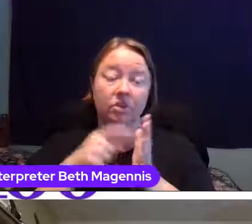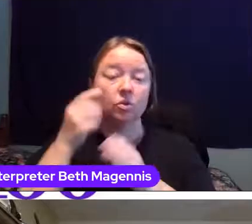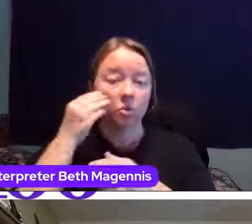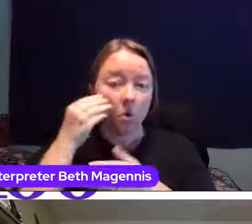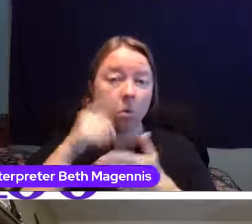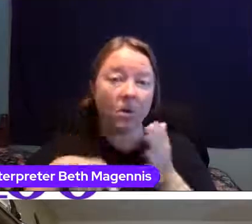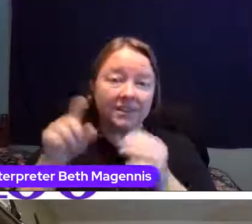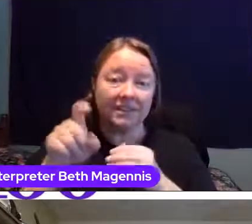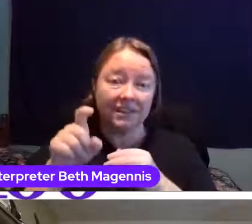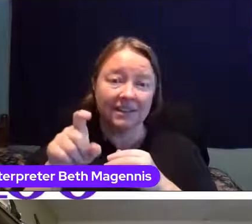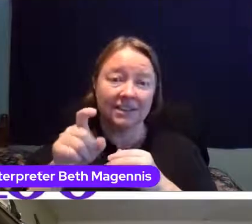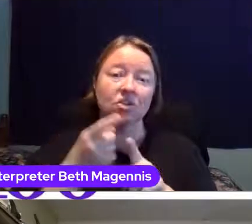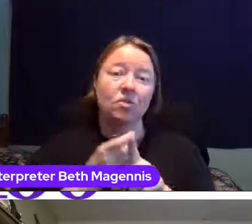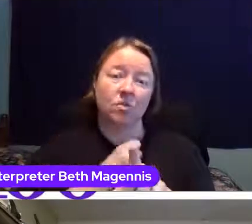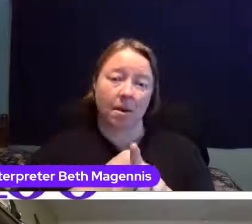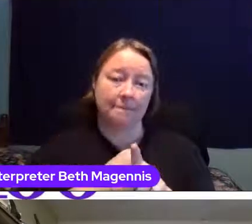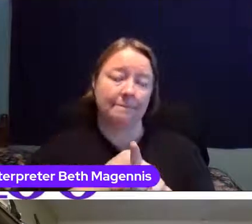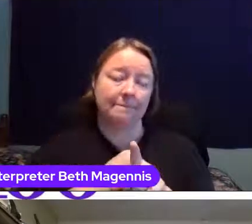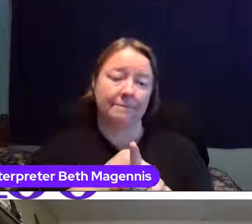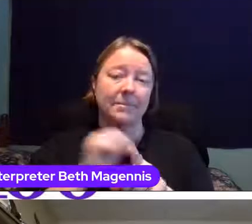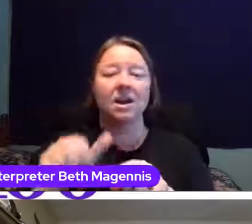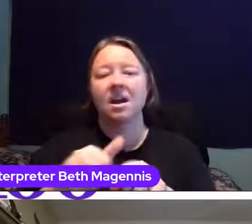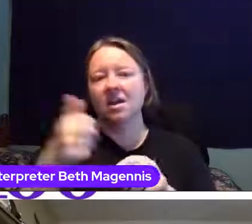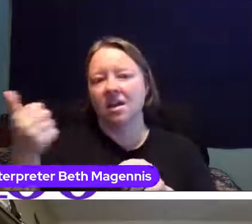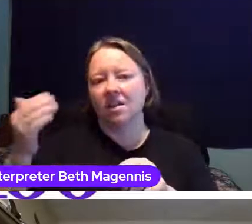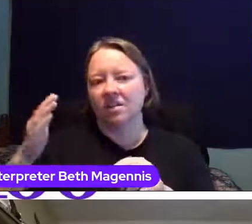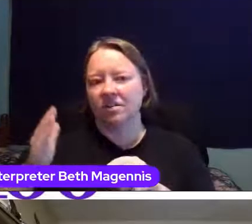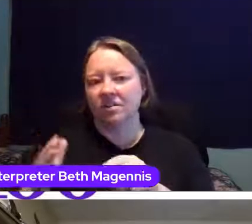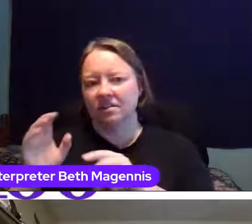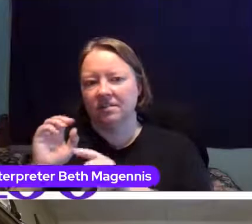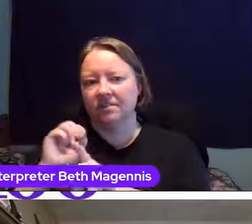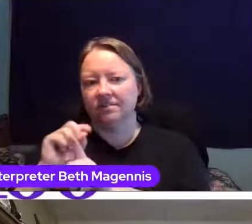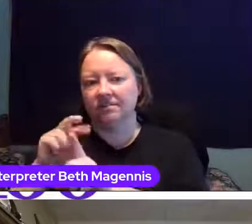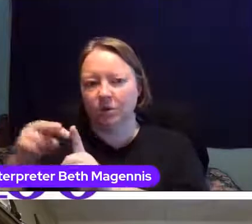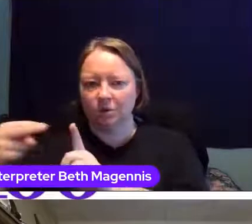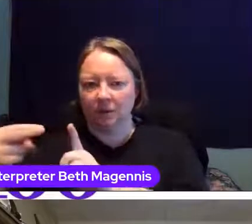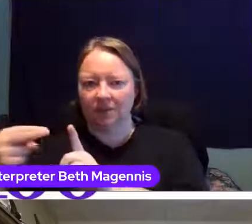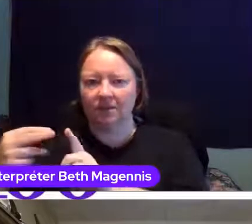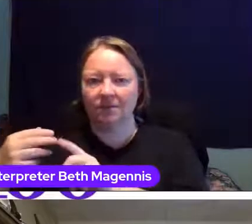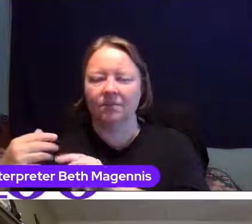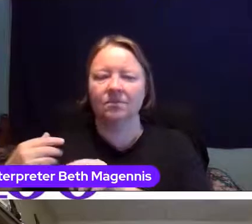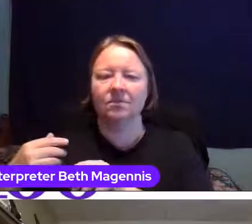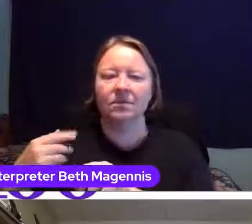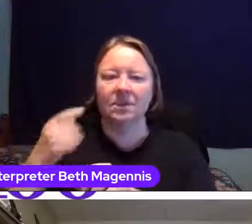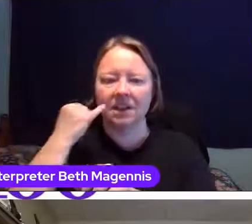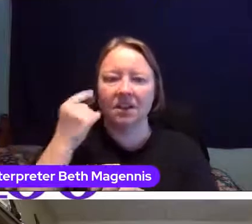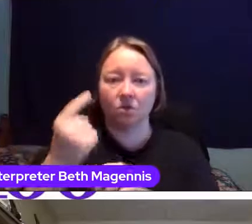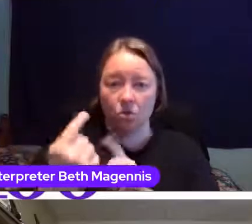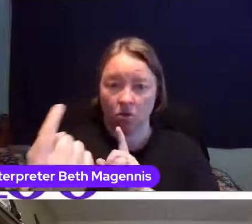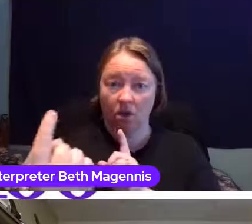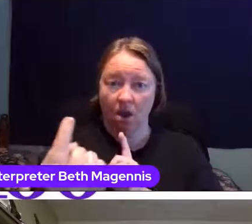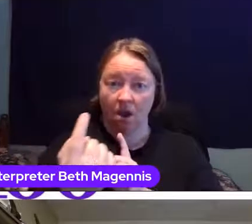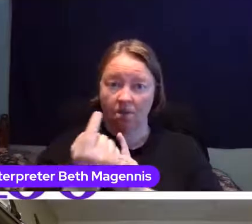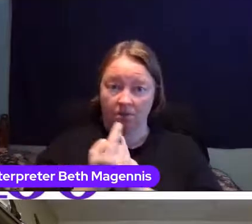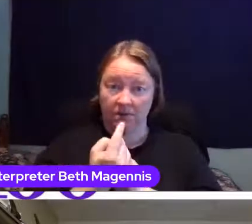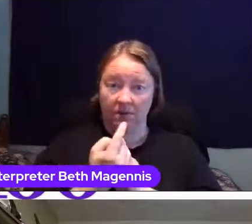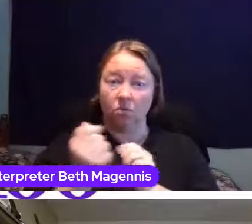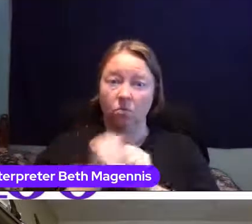think coming from, another end, a lot of times you being able to come to us with